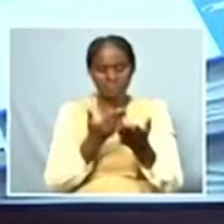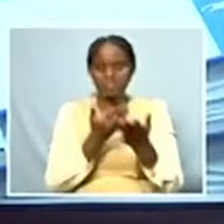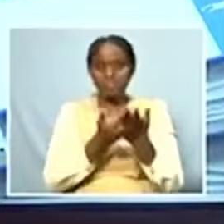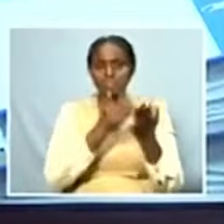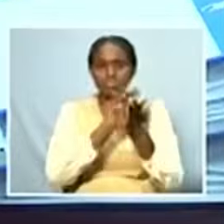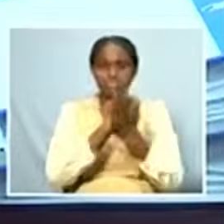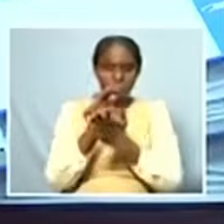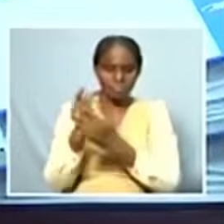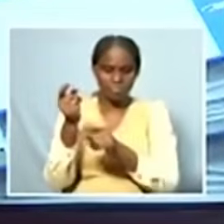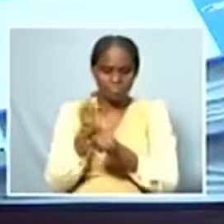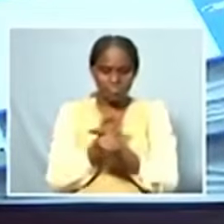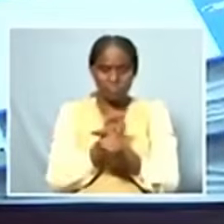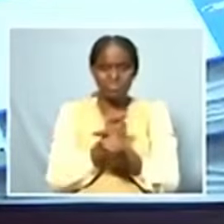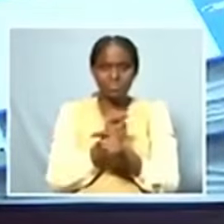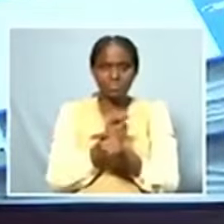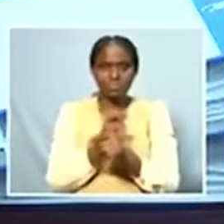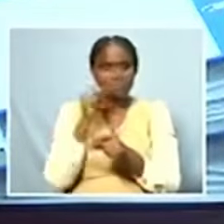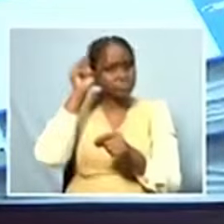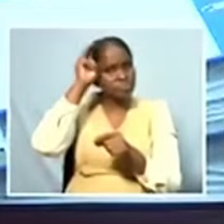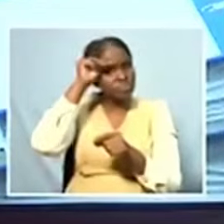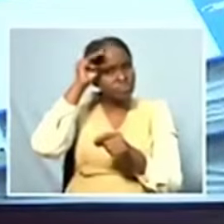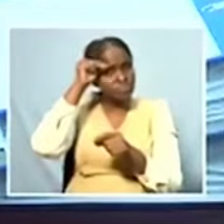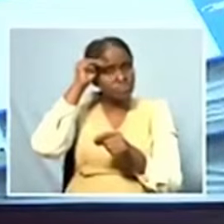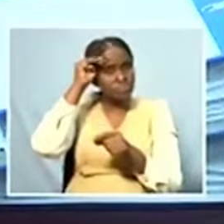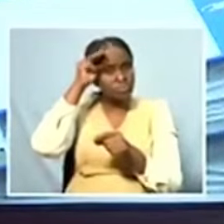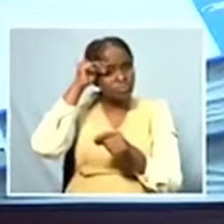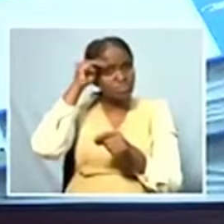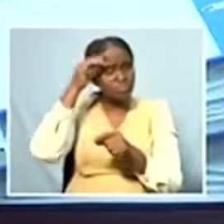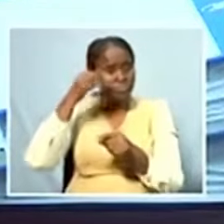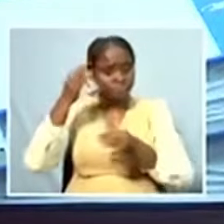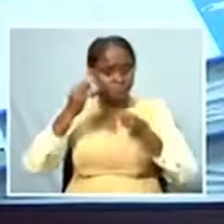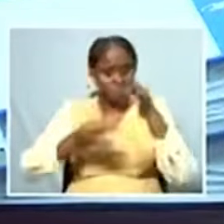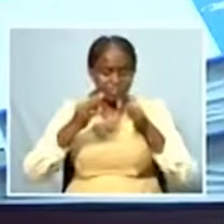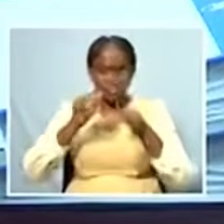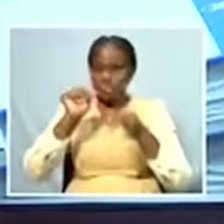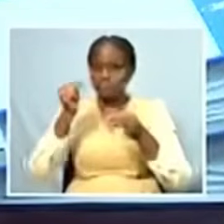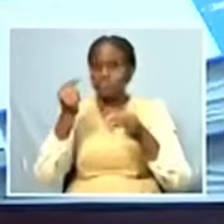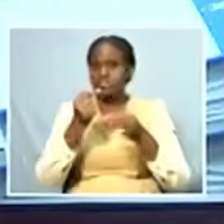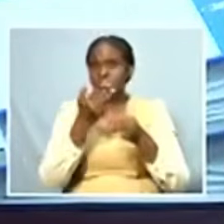approval from the Minister of Justice, Attorney General.